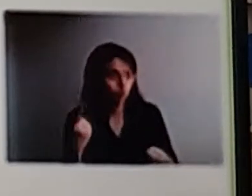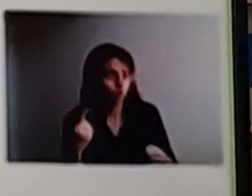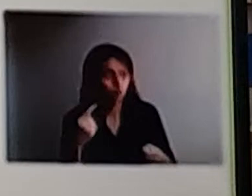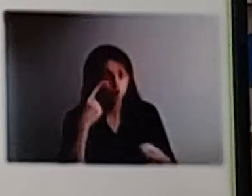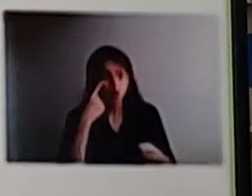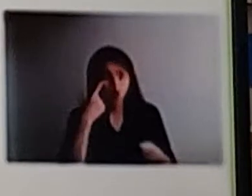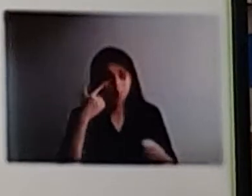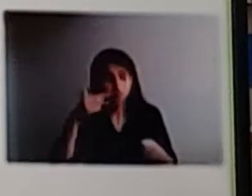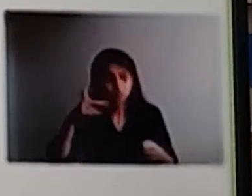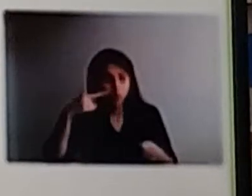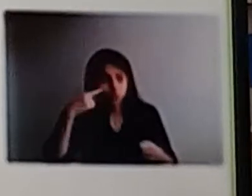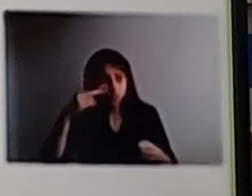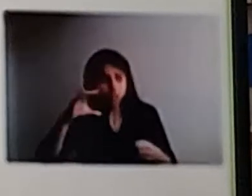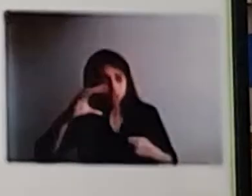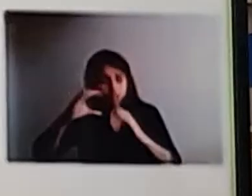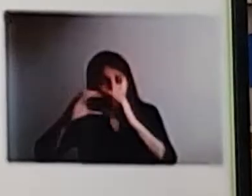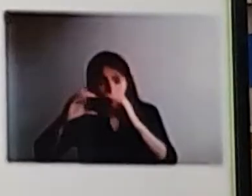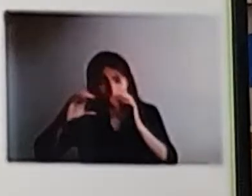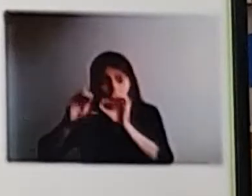We'll go to the next page.